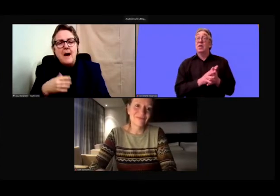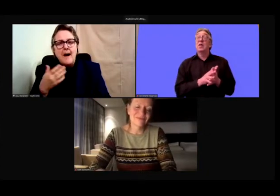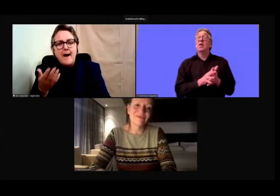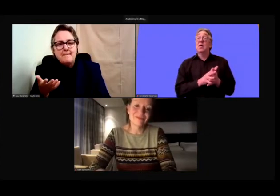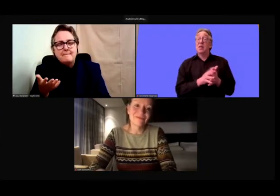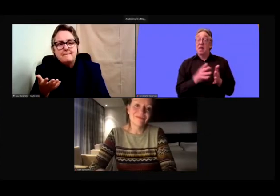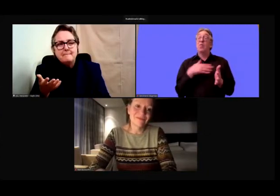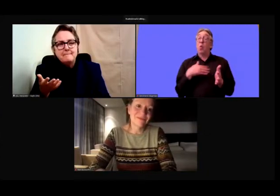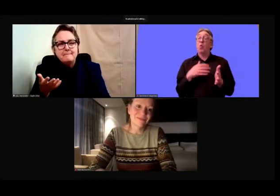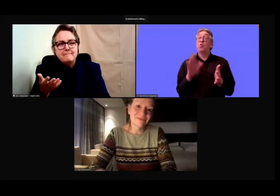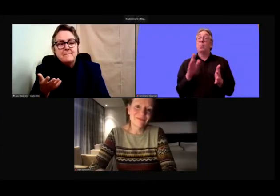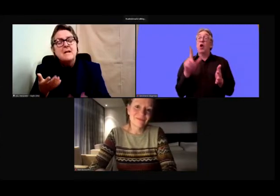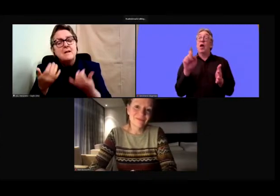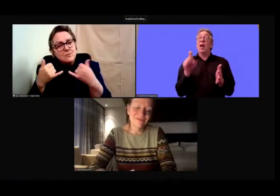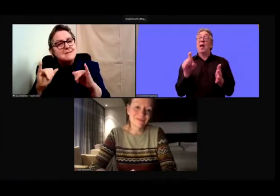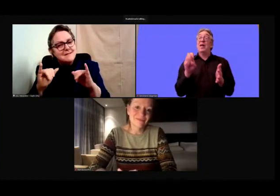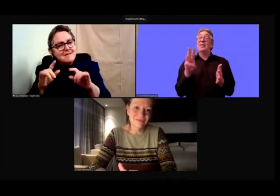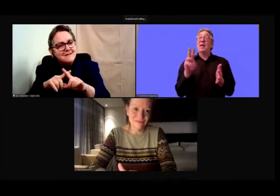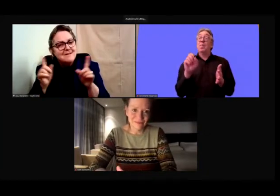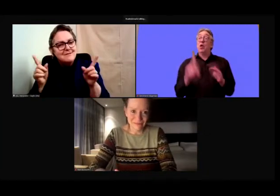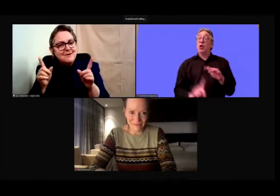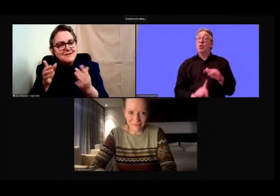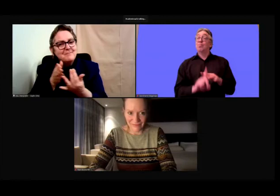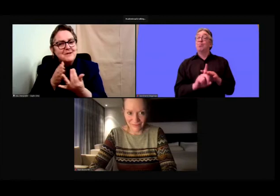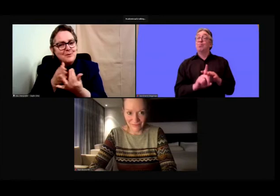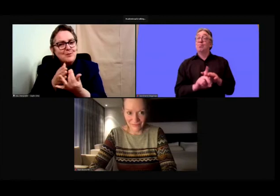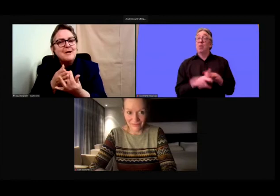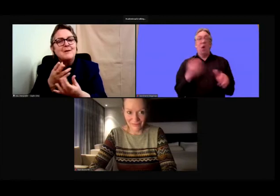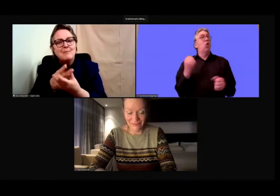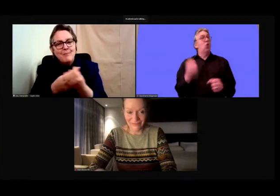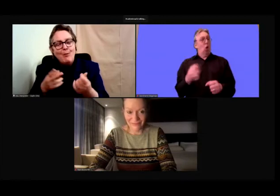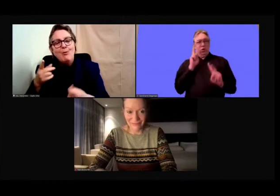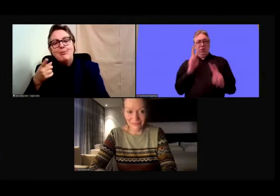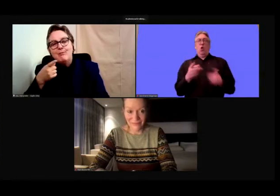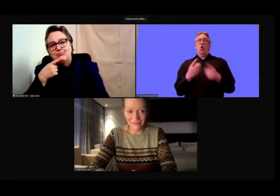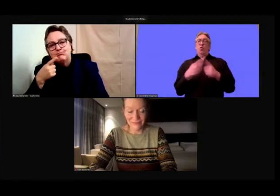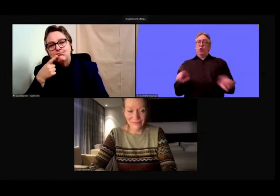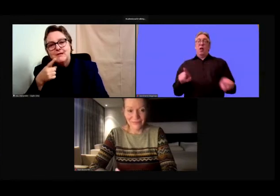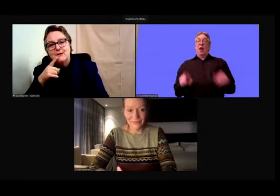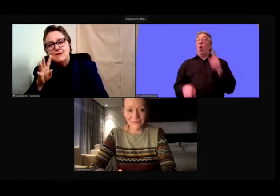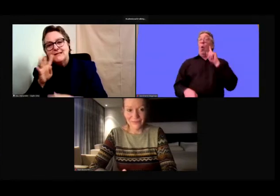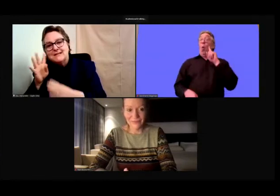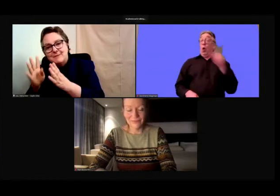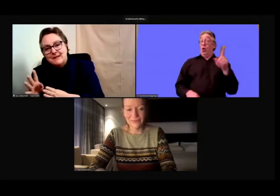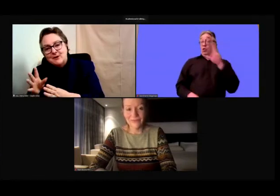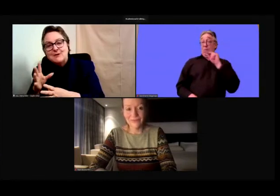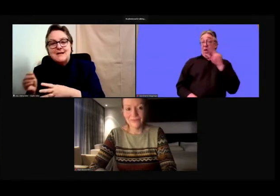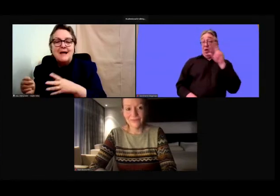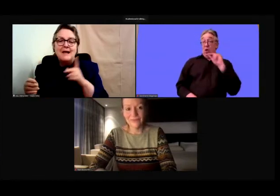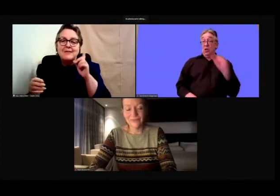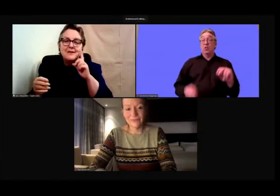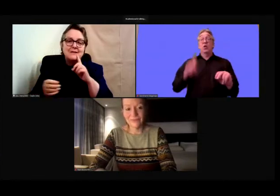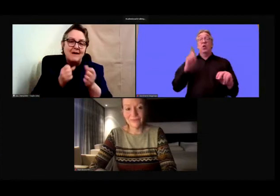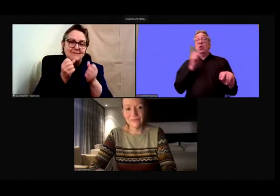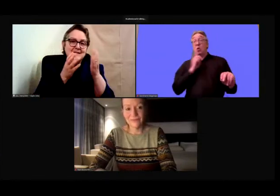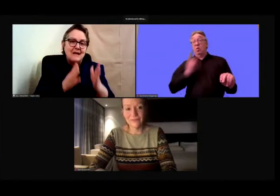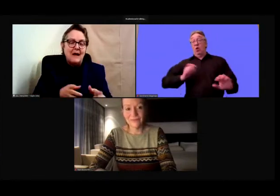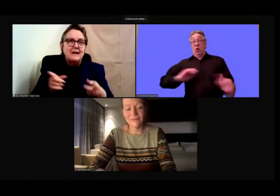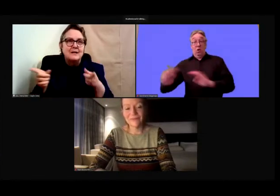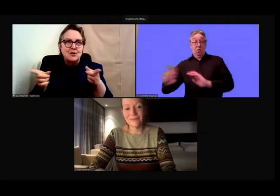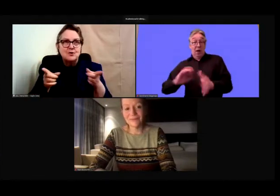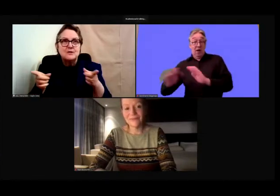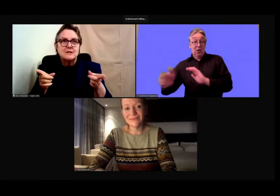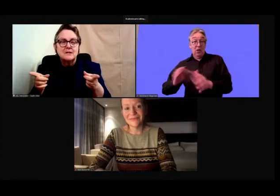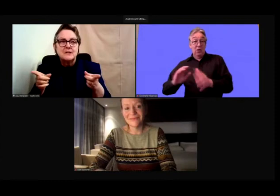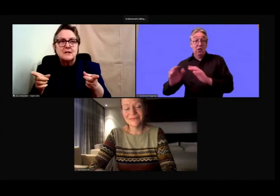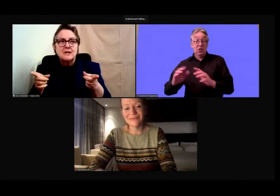There was still a difference between both the hearing speakers and the deaf signers, so it seems like in that sense, let's say